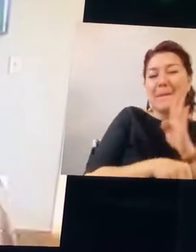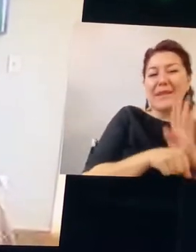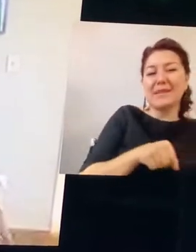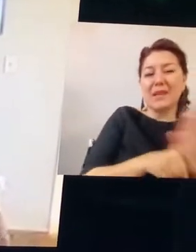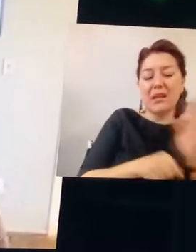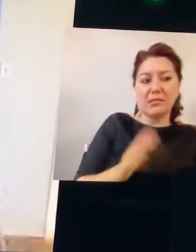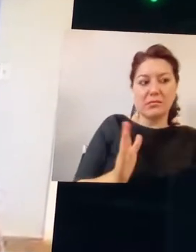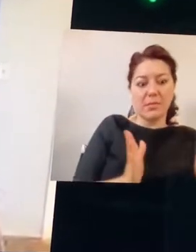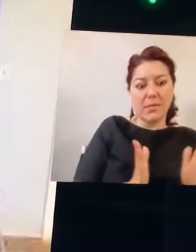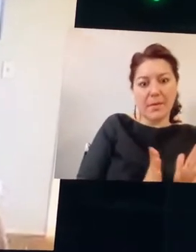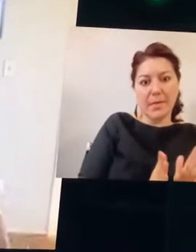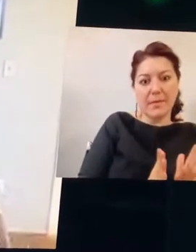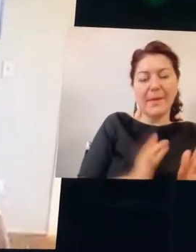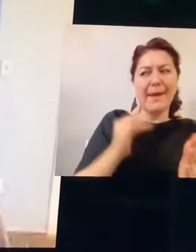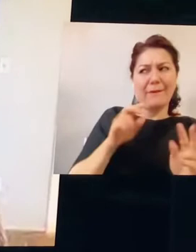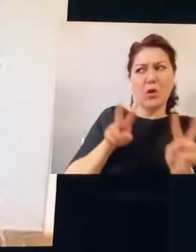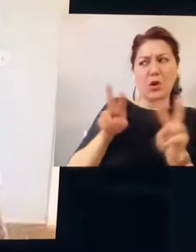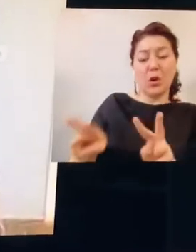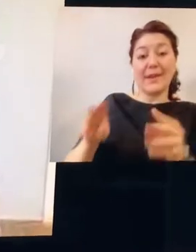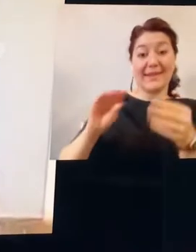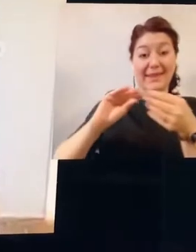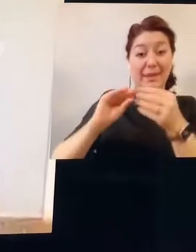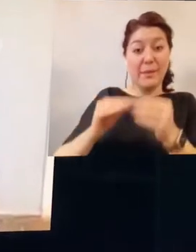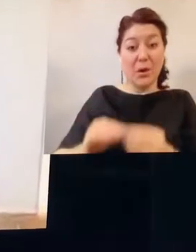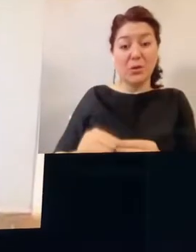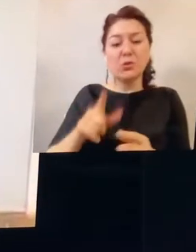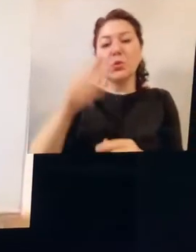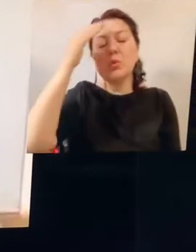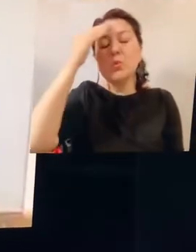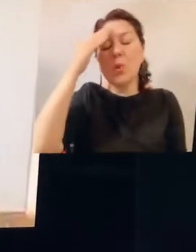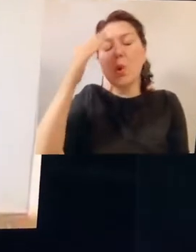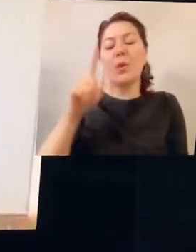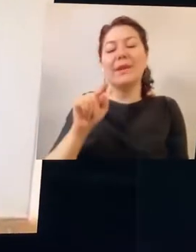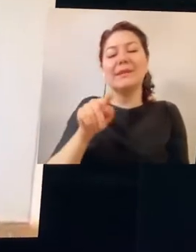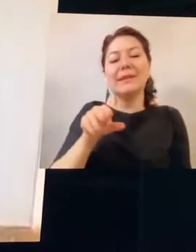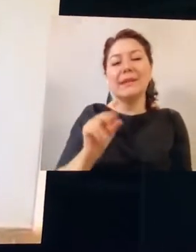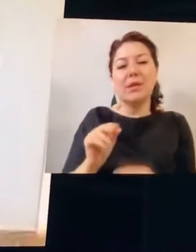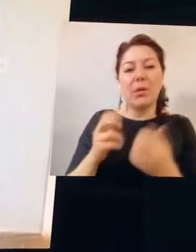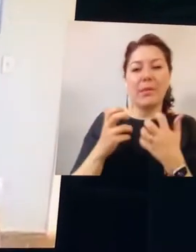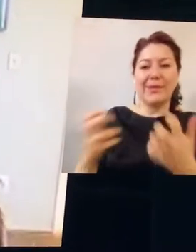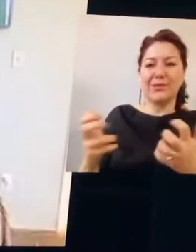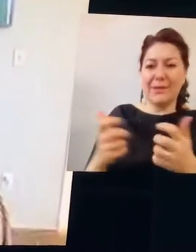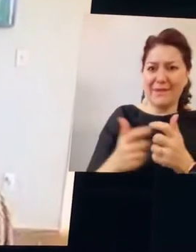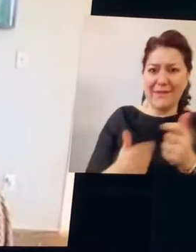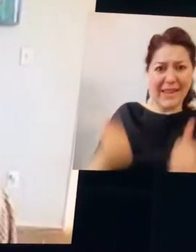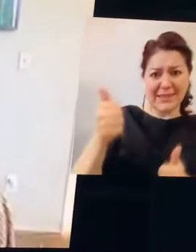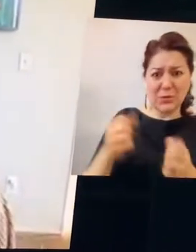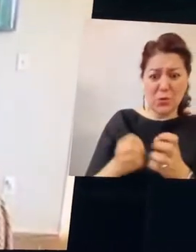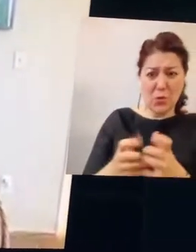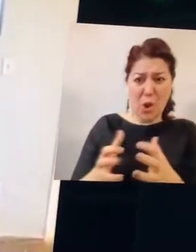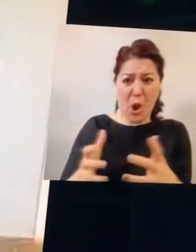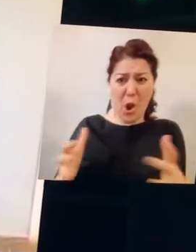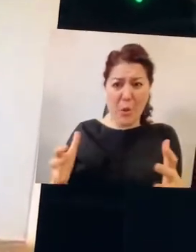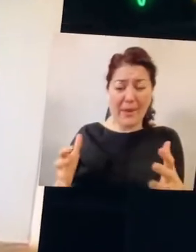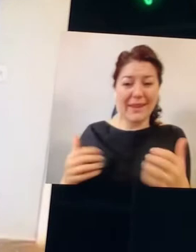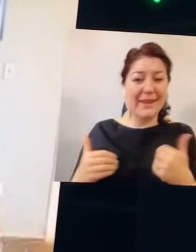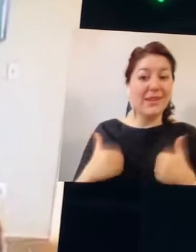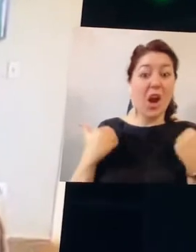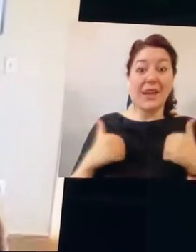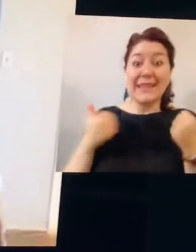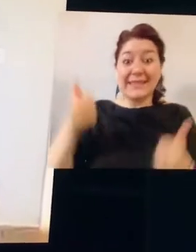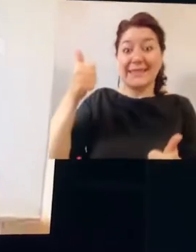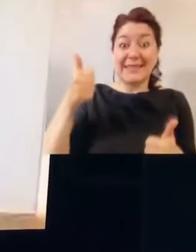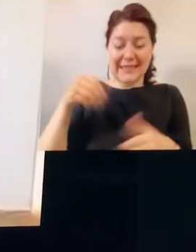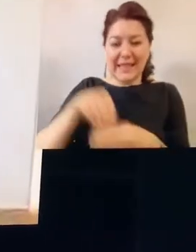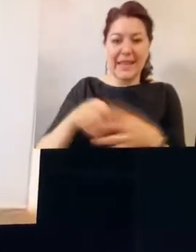demographics, you know that that Latino population is the fastest growing and the youngest in America, and